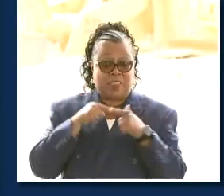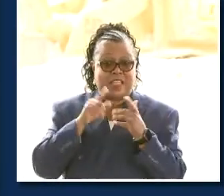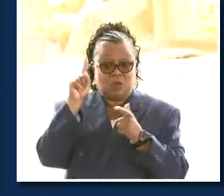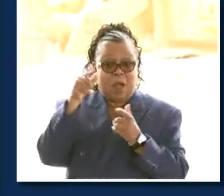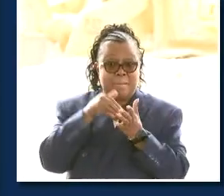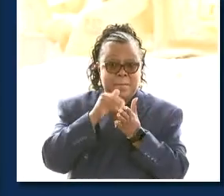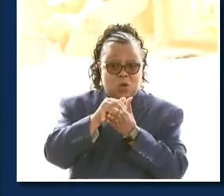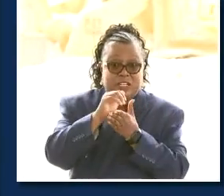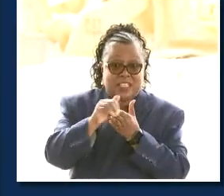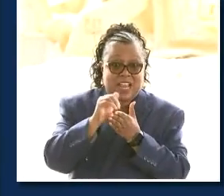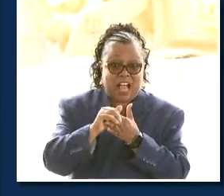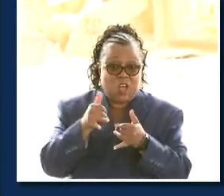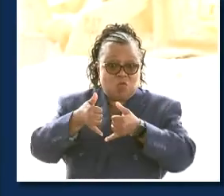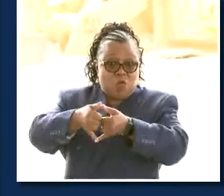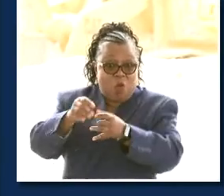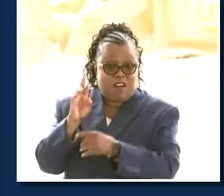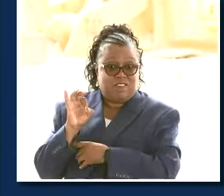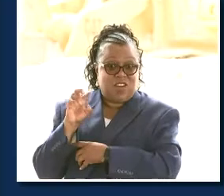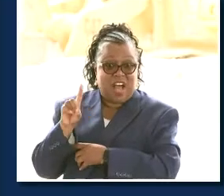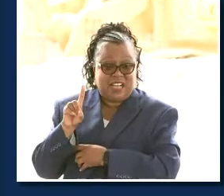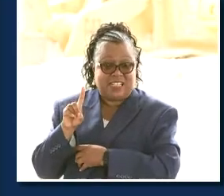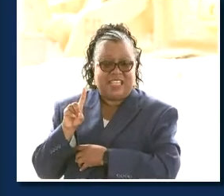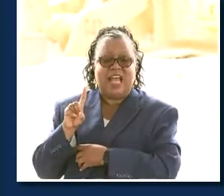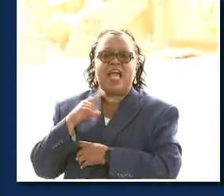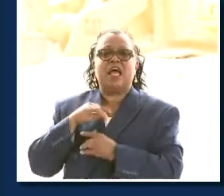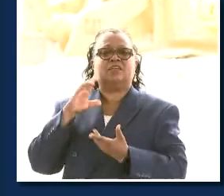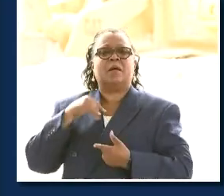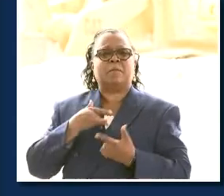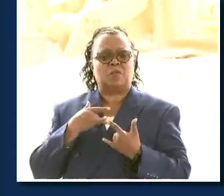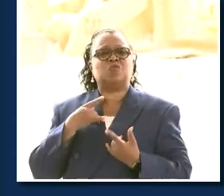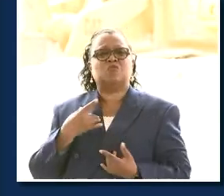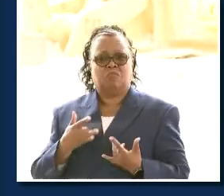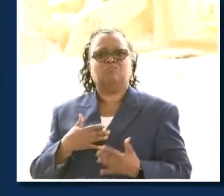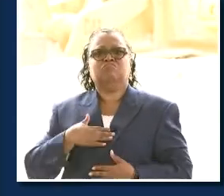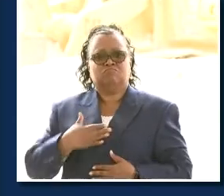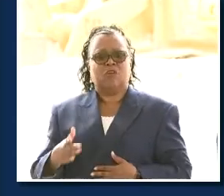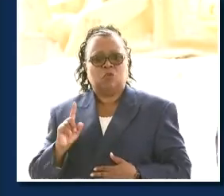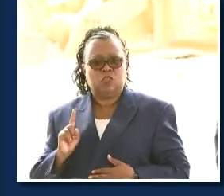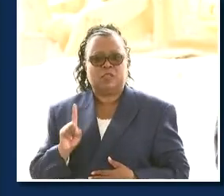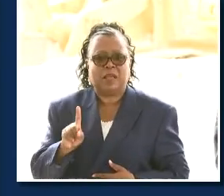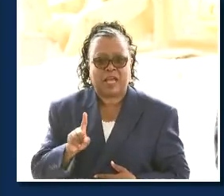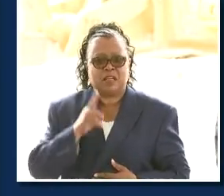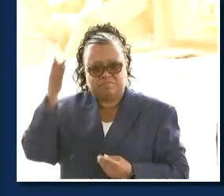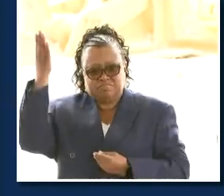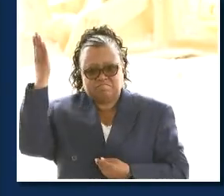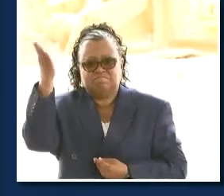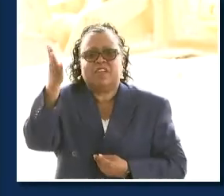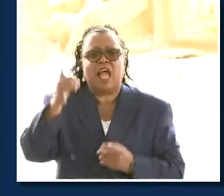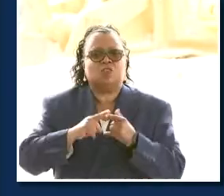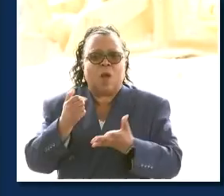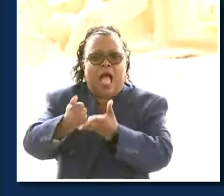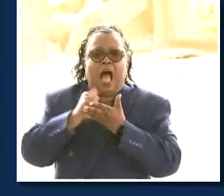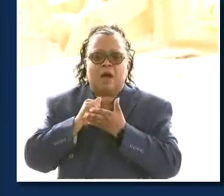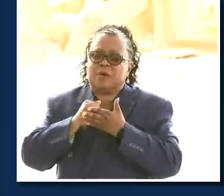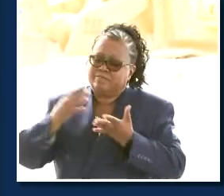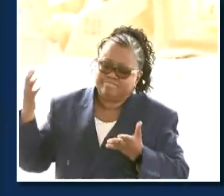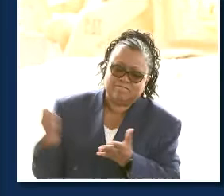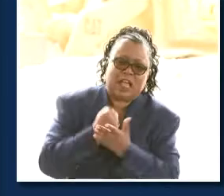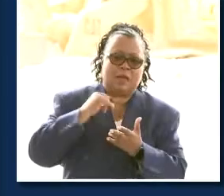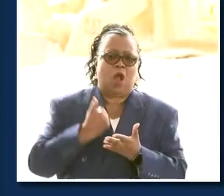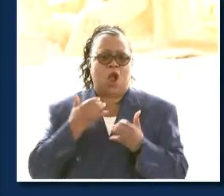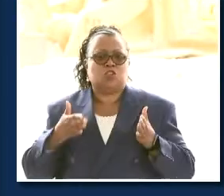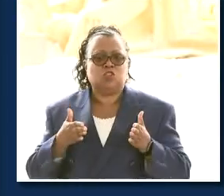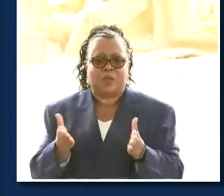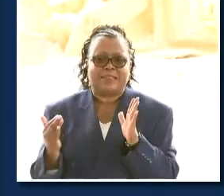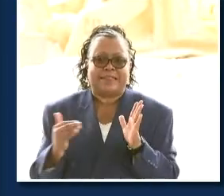million reward fund incentivizes people to step up, to speak out, and to help us reclaim our